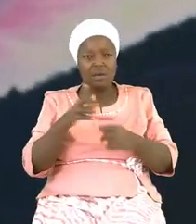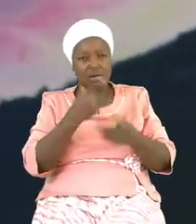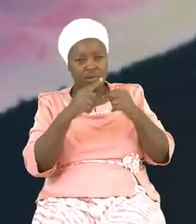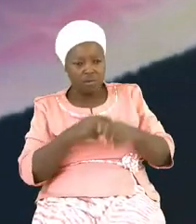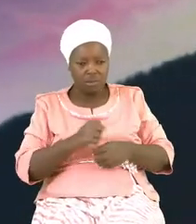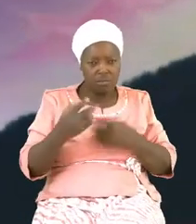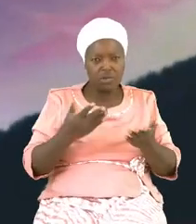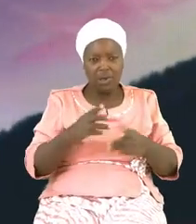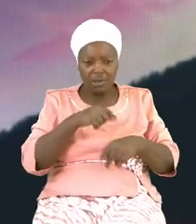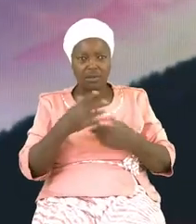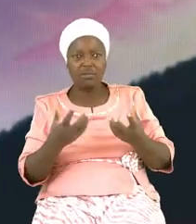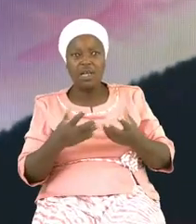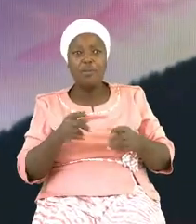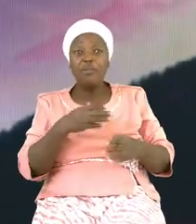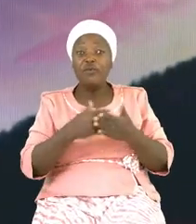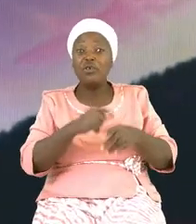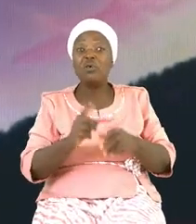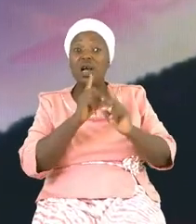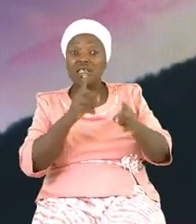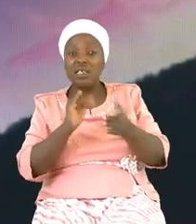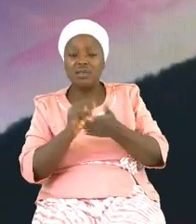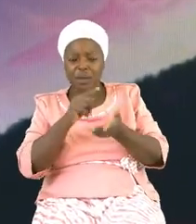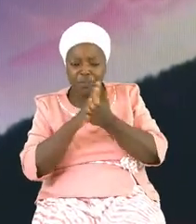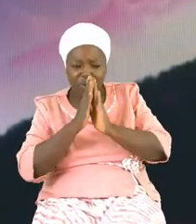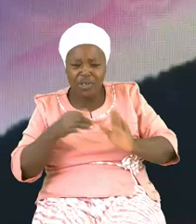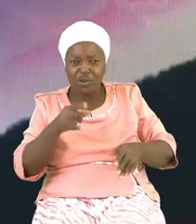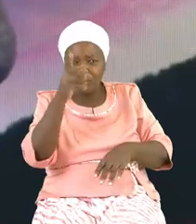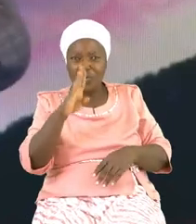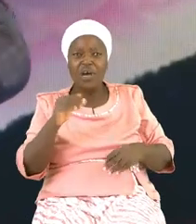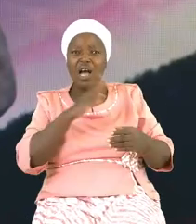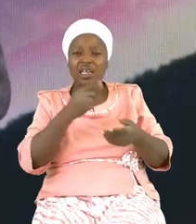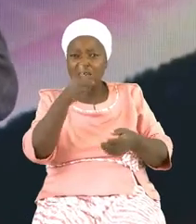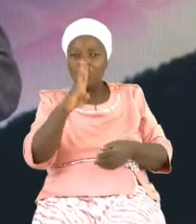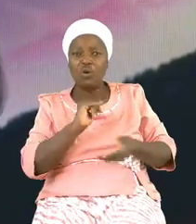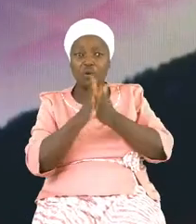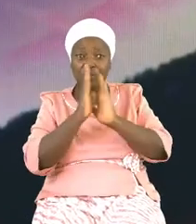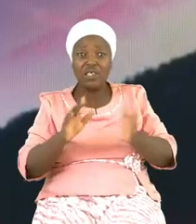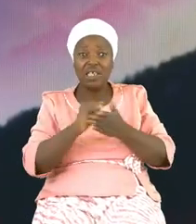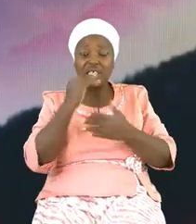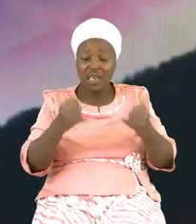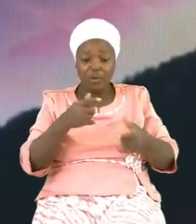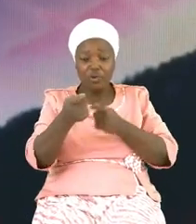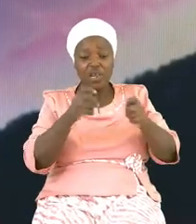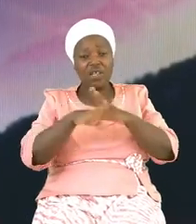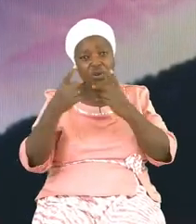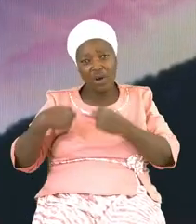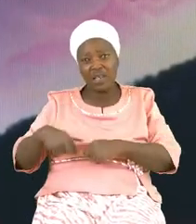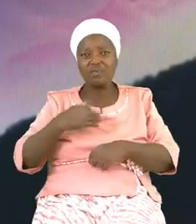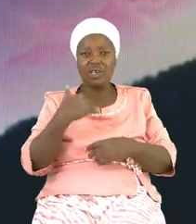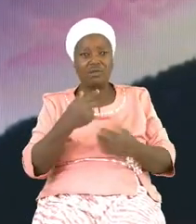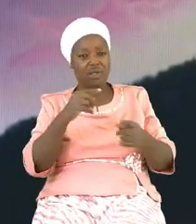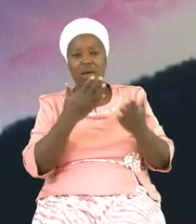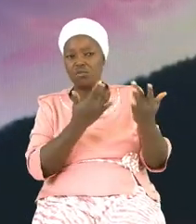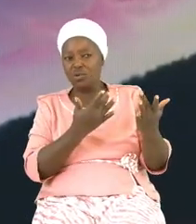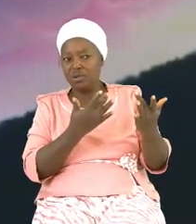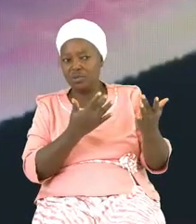you react, the peace of God and the God of peace that is ruling in your heart will say, hold on, don't